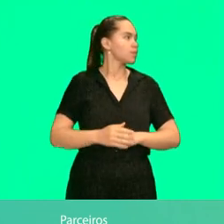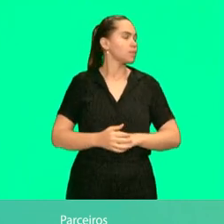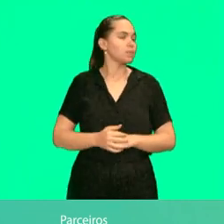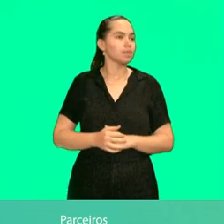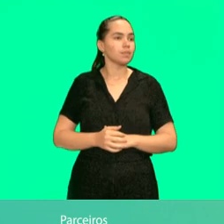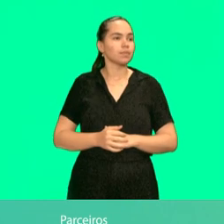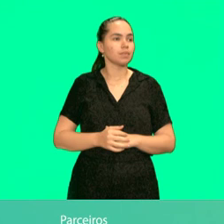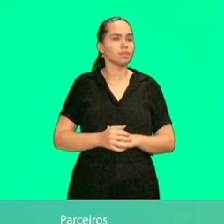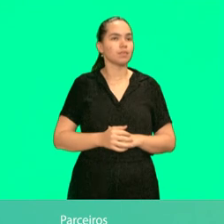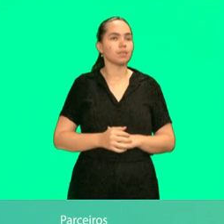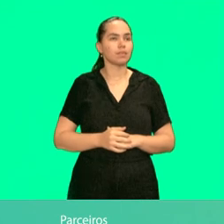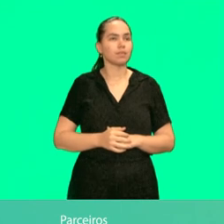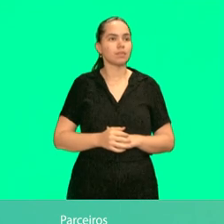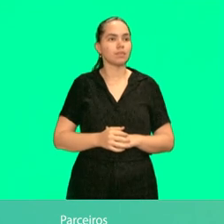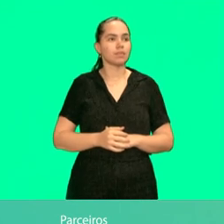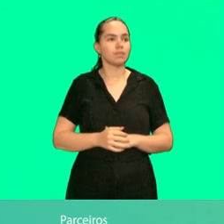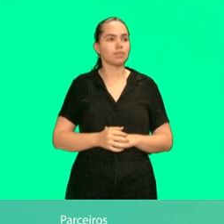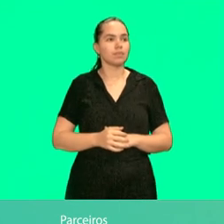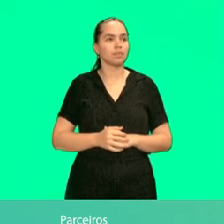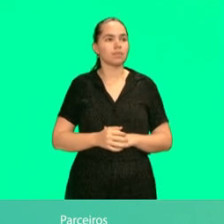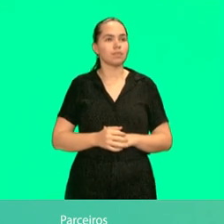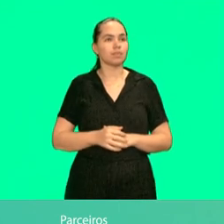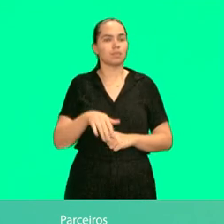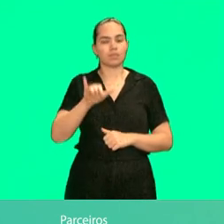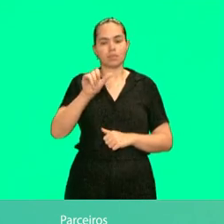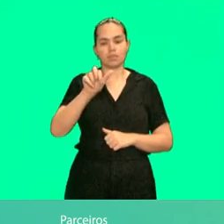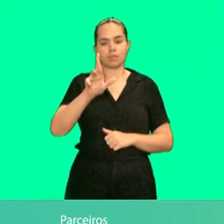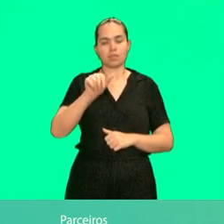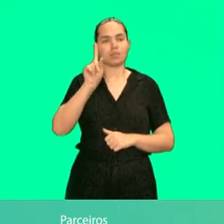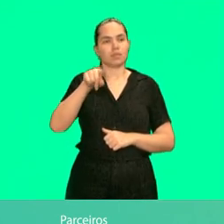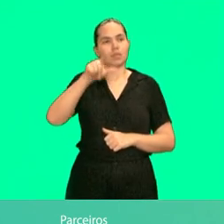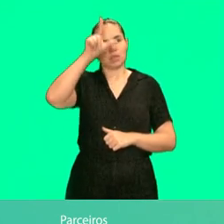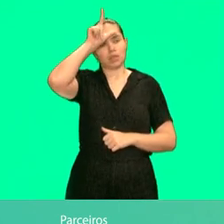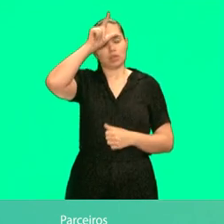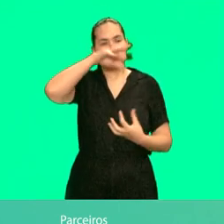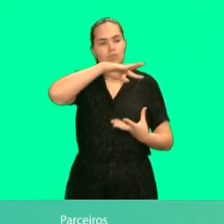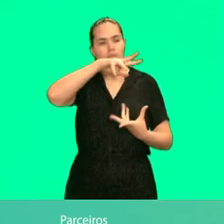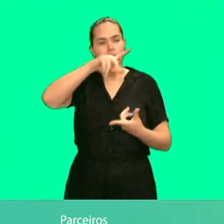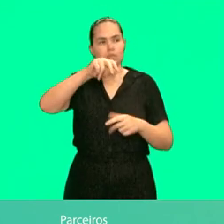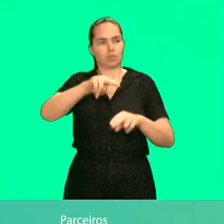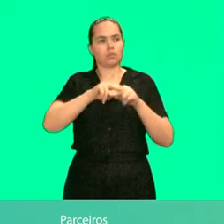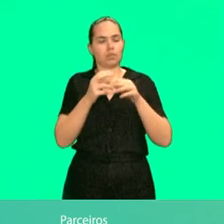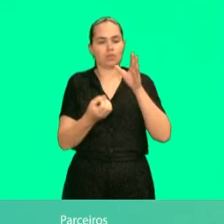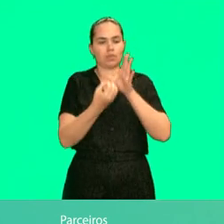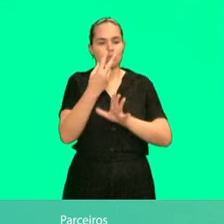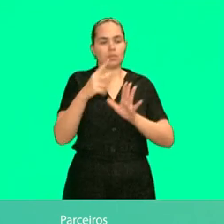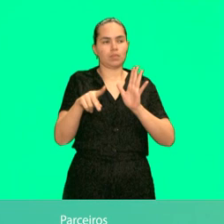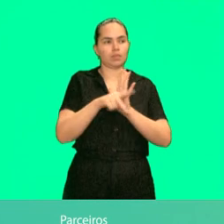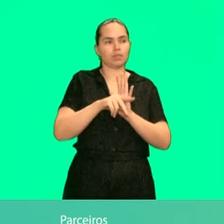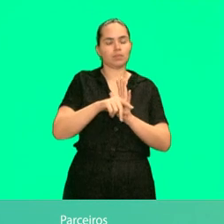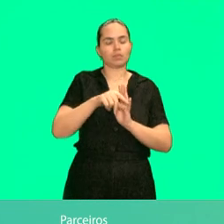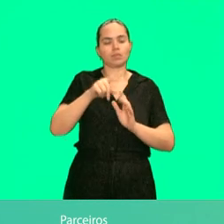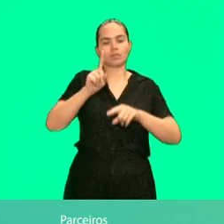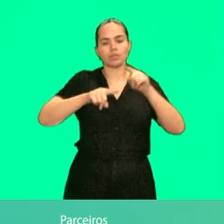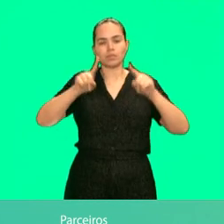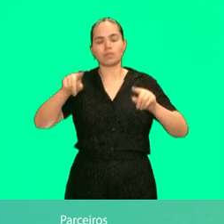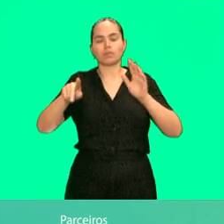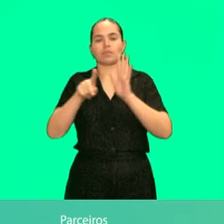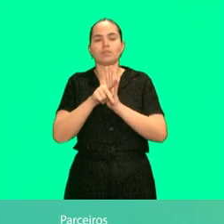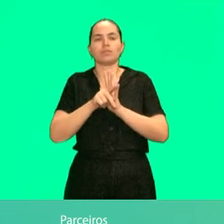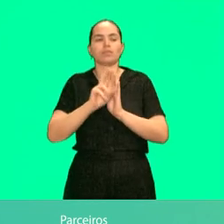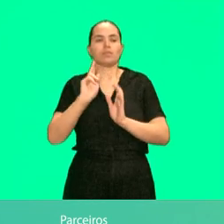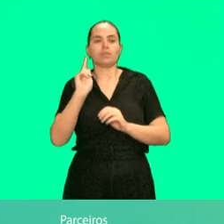regarding renewable hydrogen in Brazil and abroad. Yara is a global leader in the production